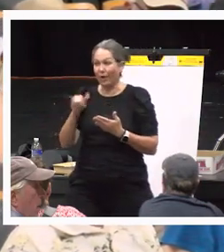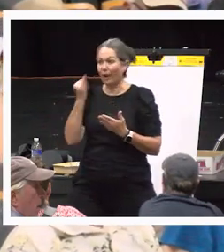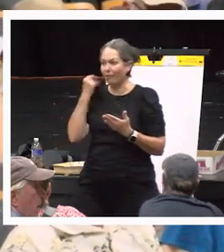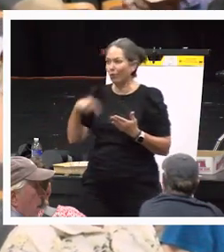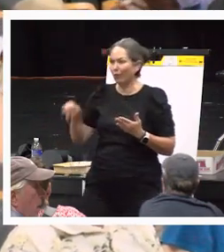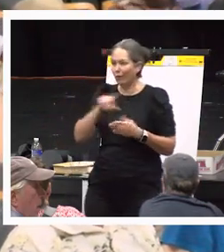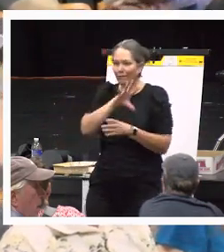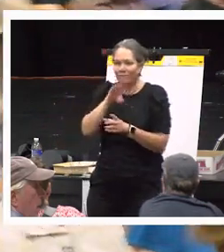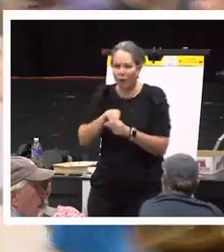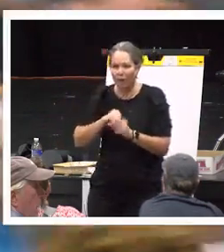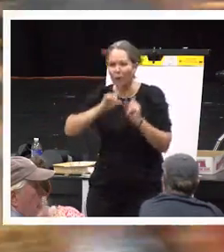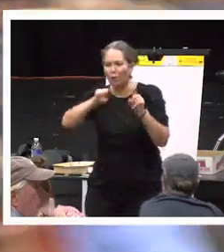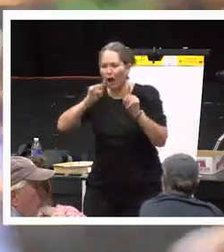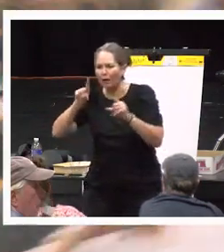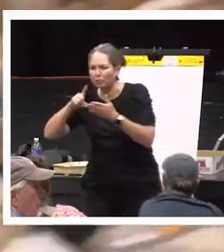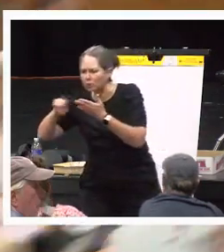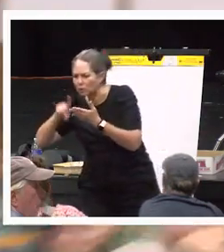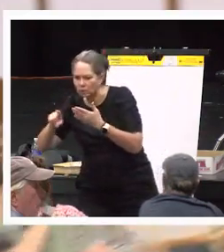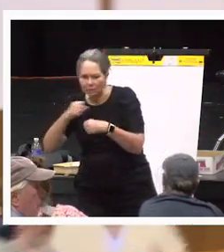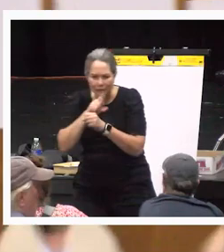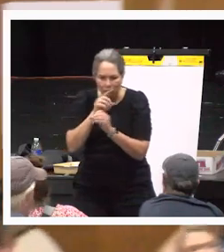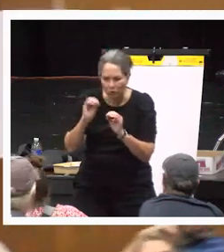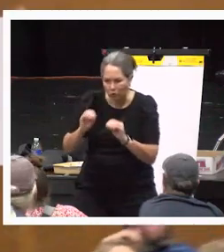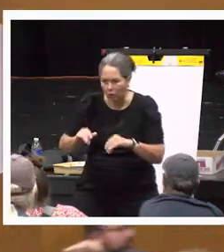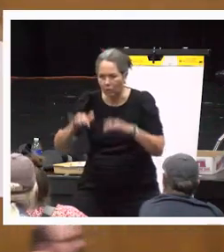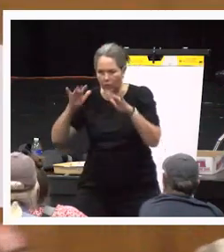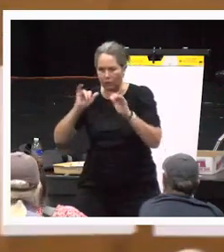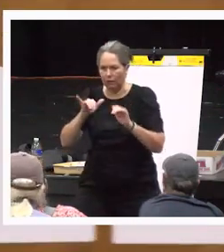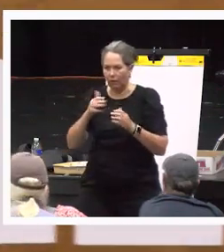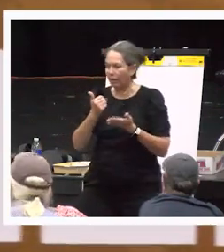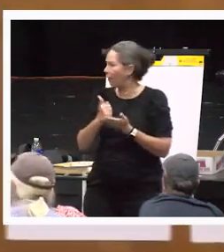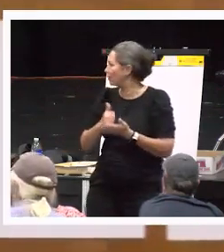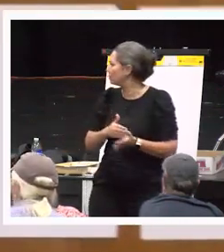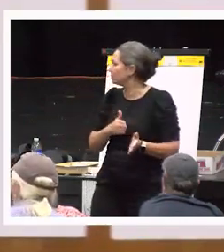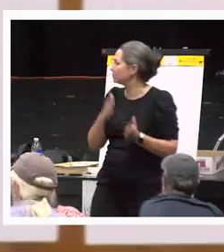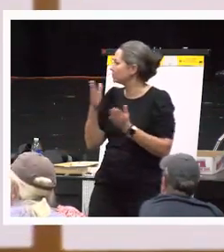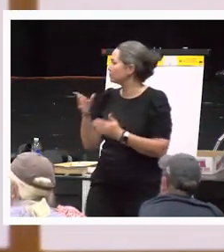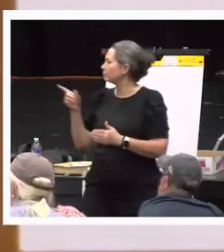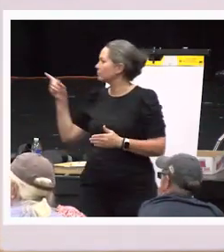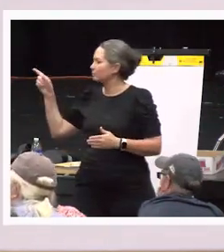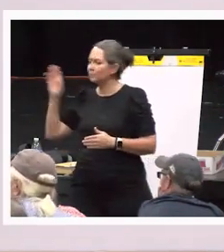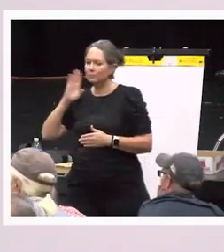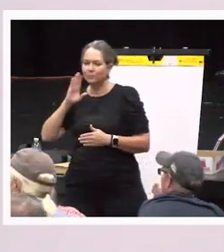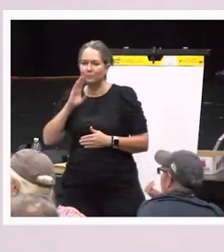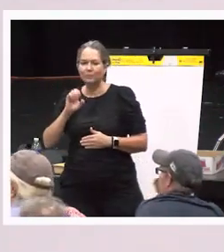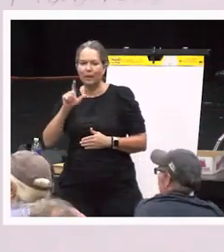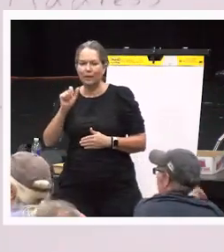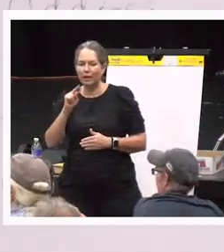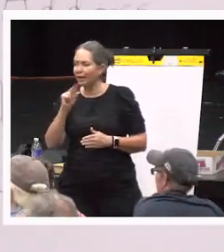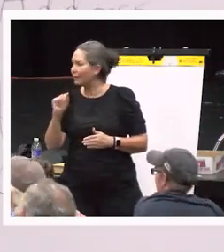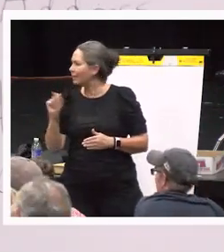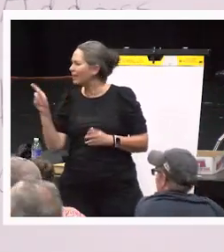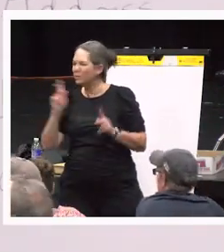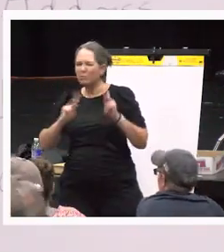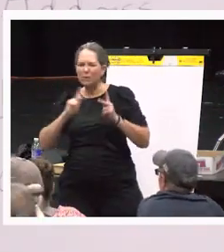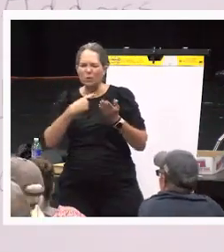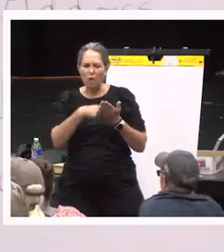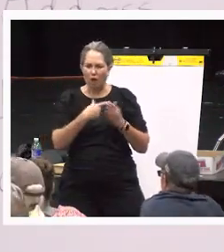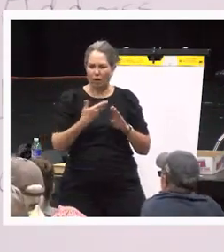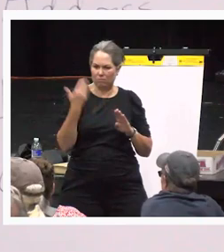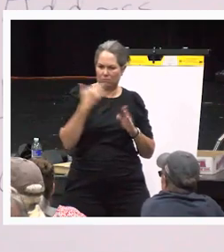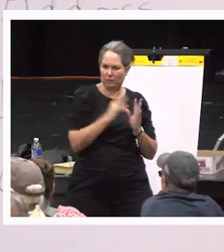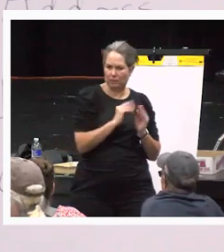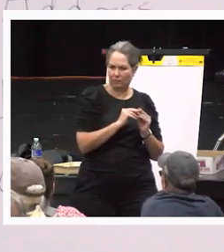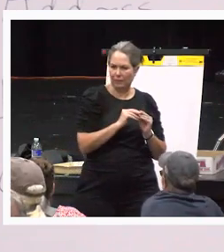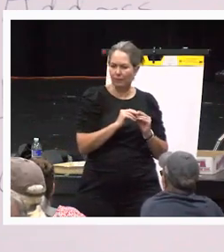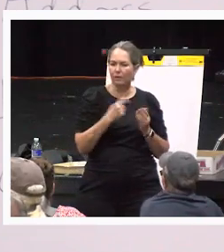collectively. Thank you so much. Hi, I'm Elena Guadagno. People were talking a lot at the last meeting about